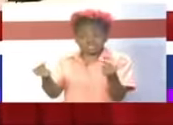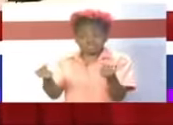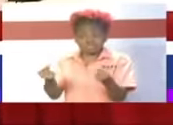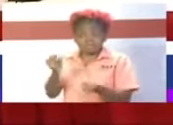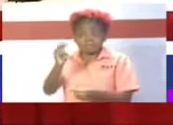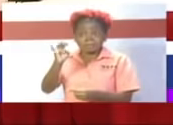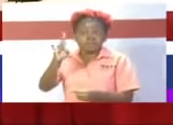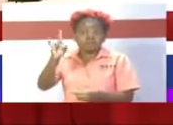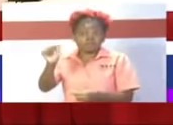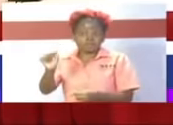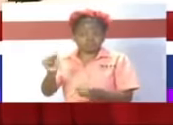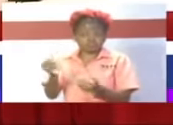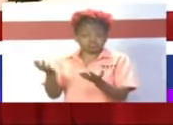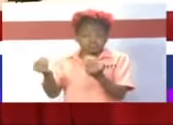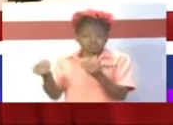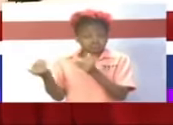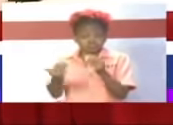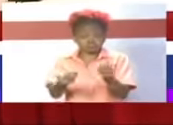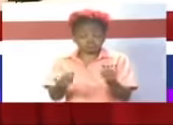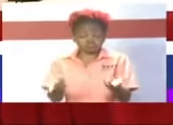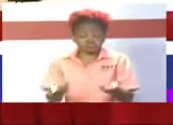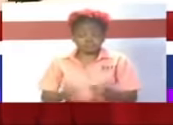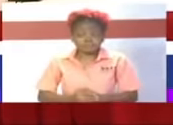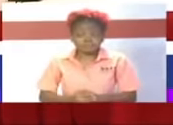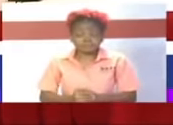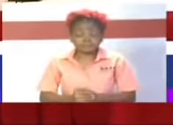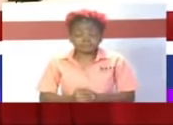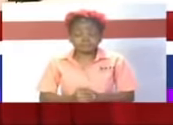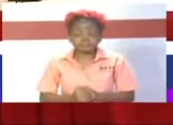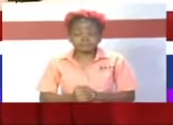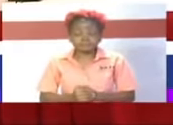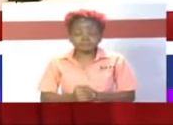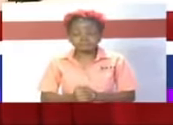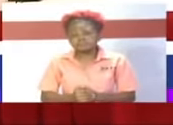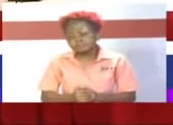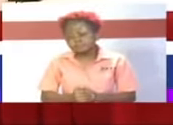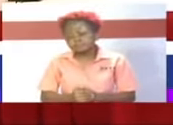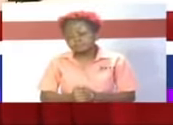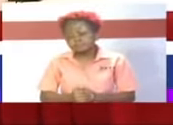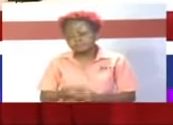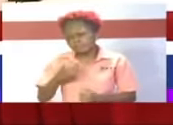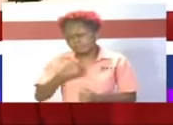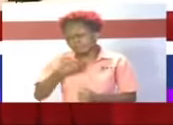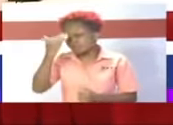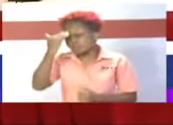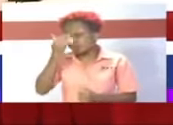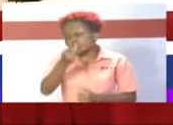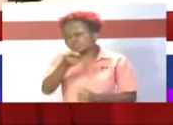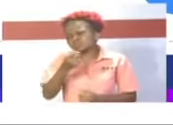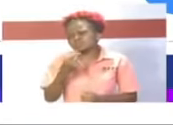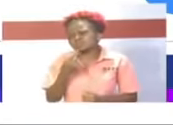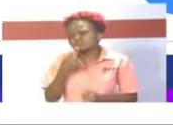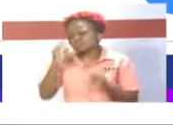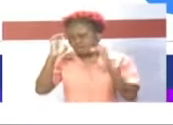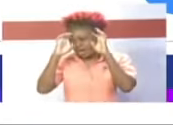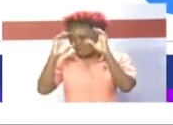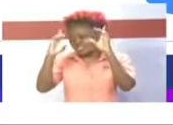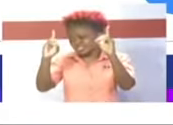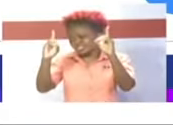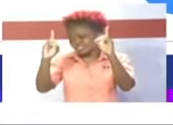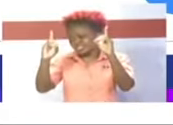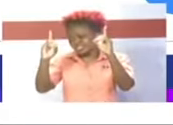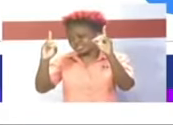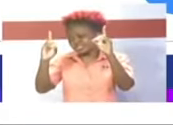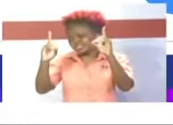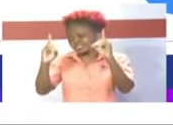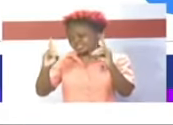Good morning again. Dr. Hines, I know you said that the Education Health team would submit reports to the ministry. So given